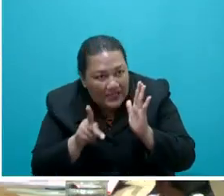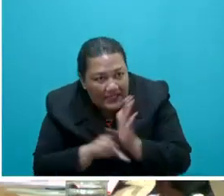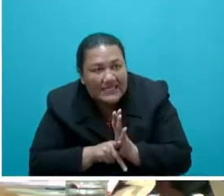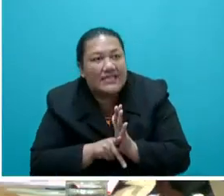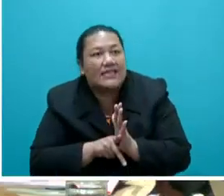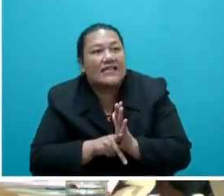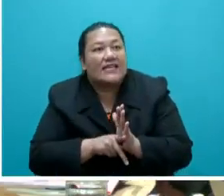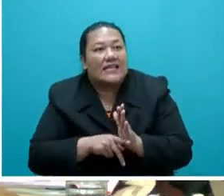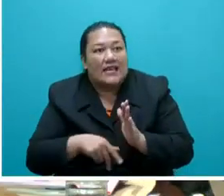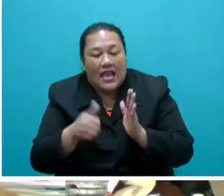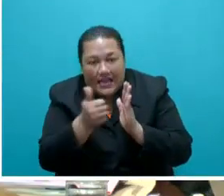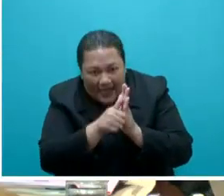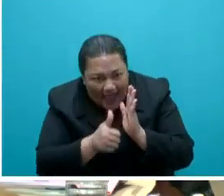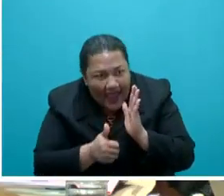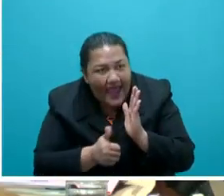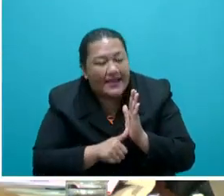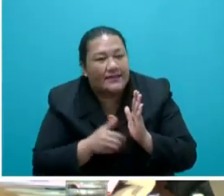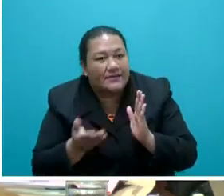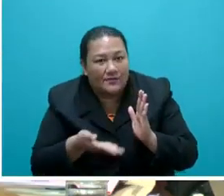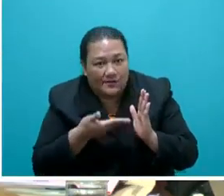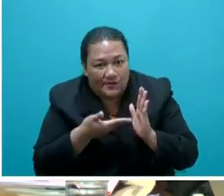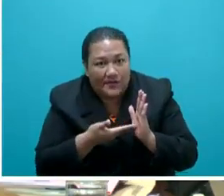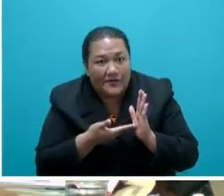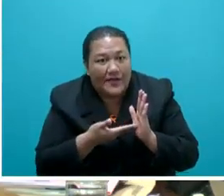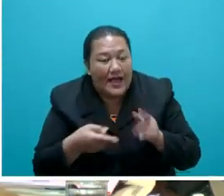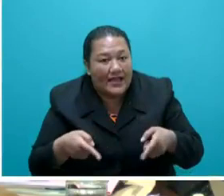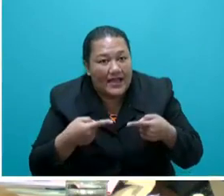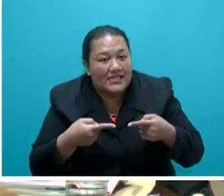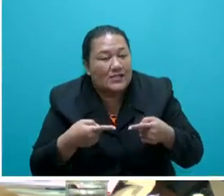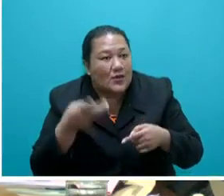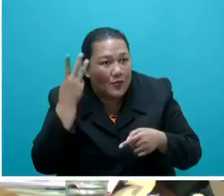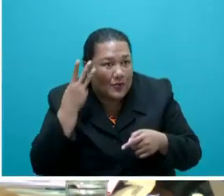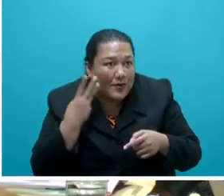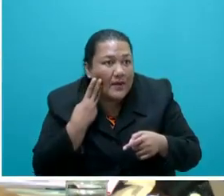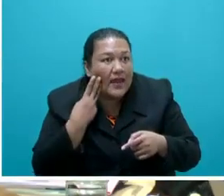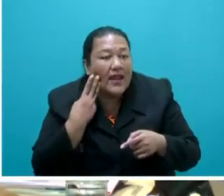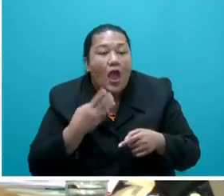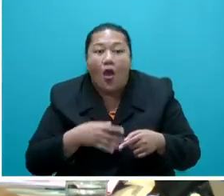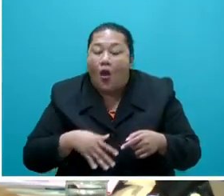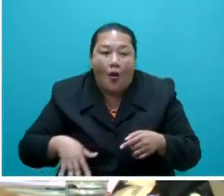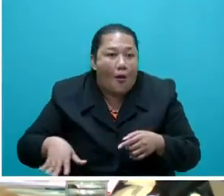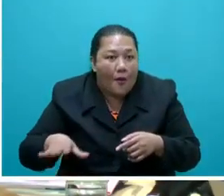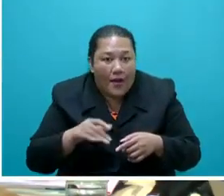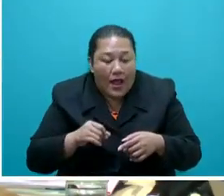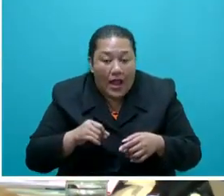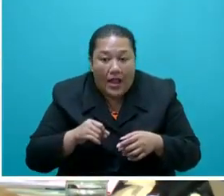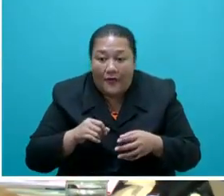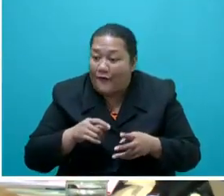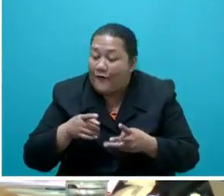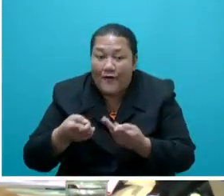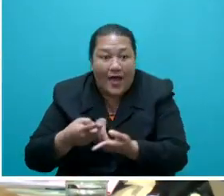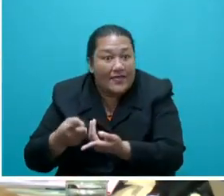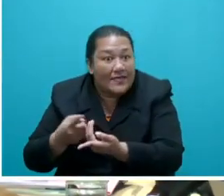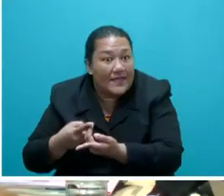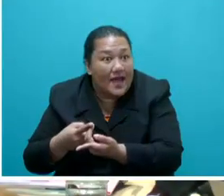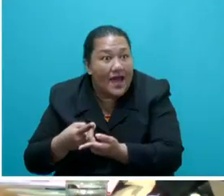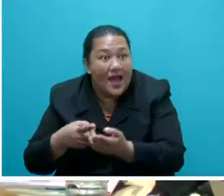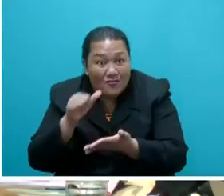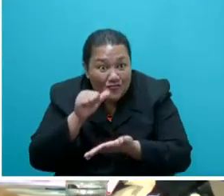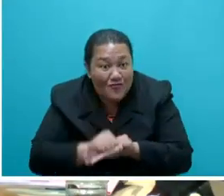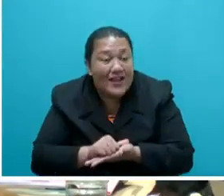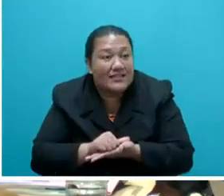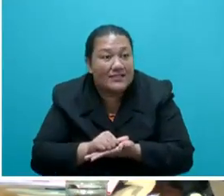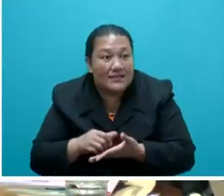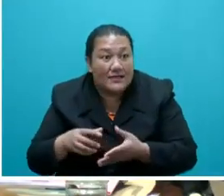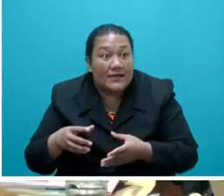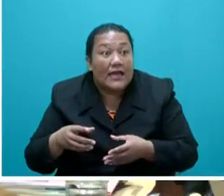of All Forms of Discrimination Against Women, and the Beijing Platform for Action, amongst others. The Fiji National Gender Policy was adopted